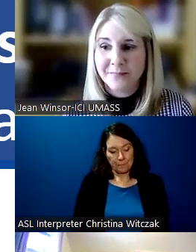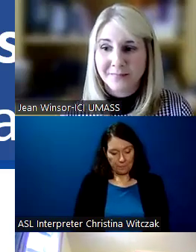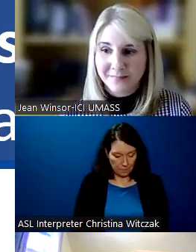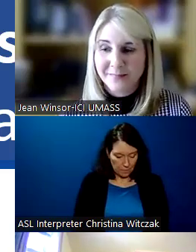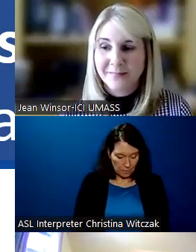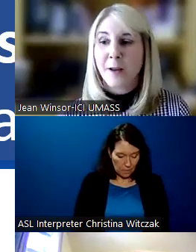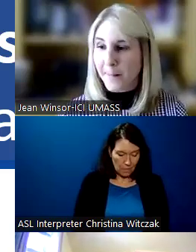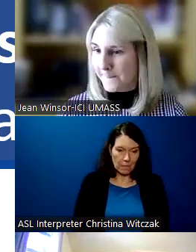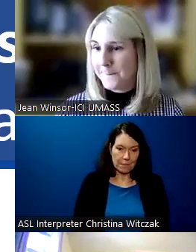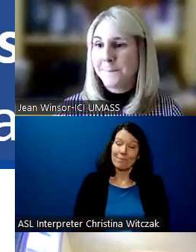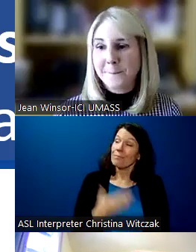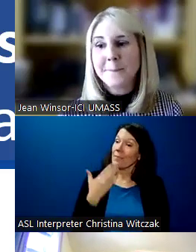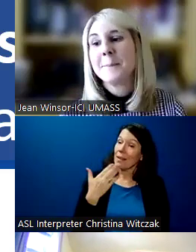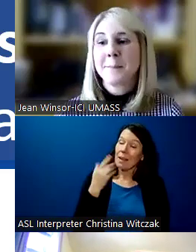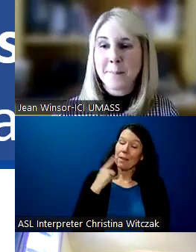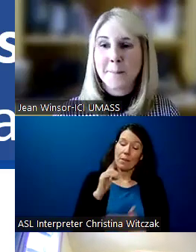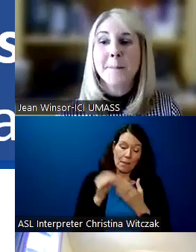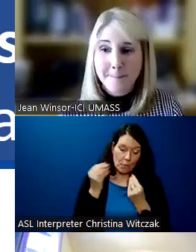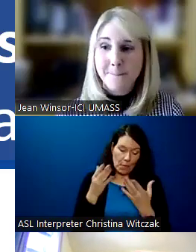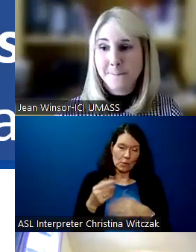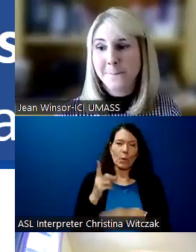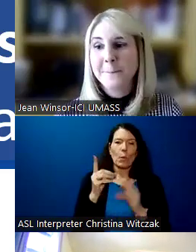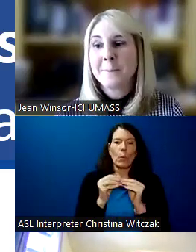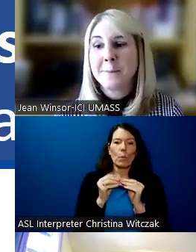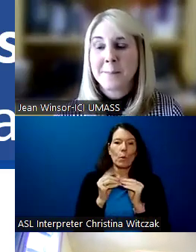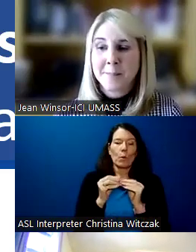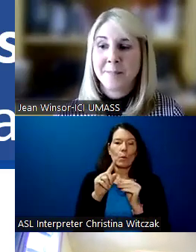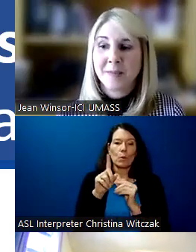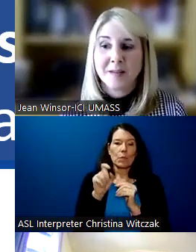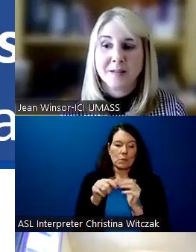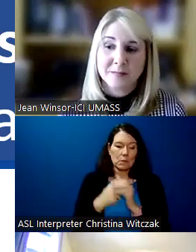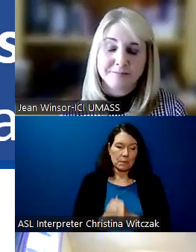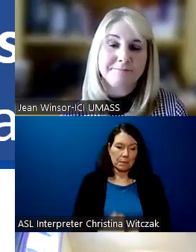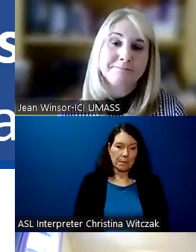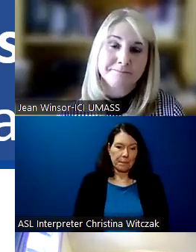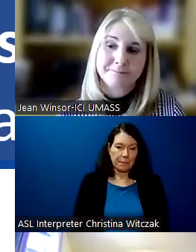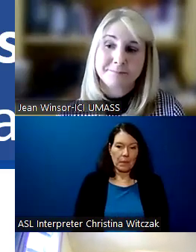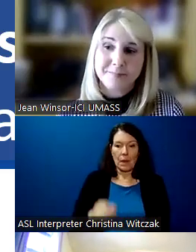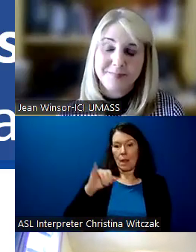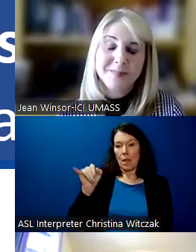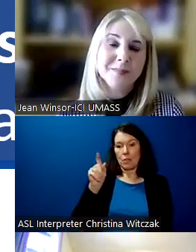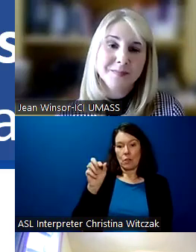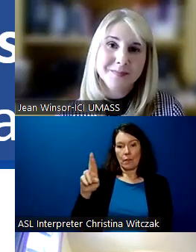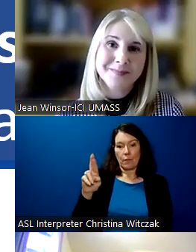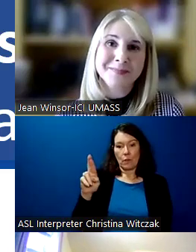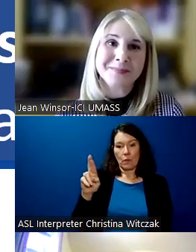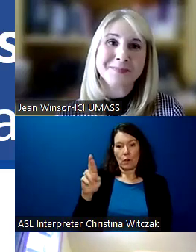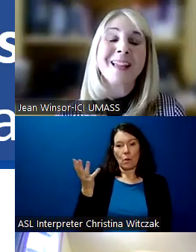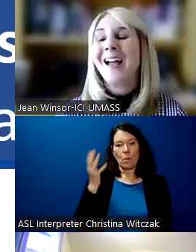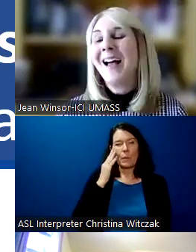Okay, great. Thank you for that, Jean. We have one more question. Jennifer wants to know, where are